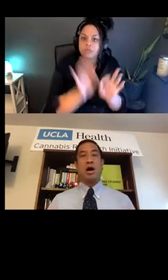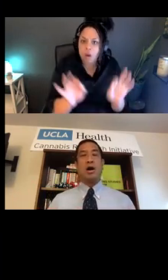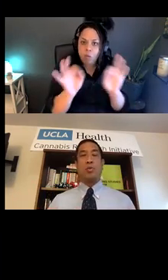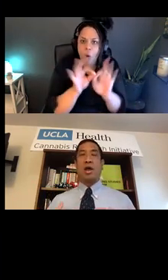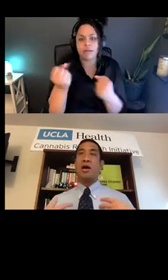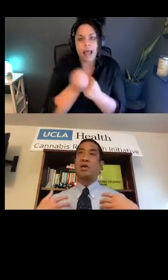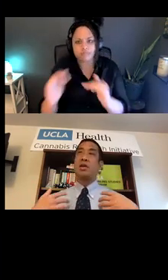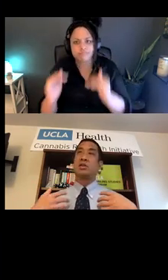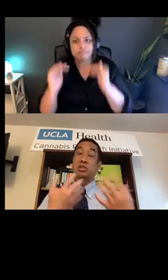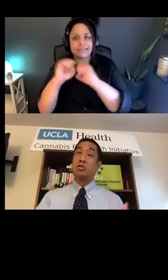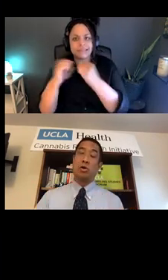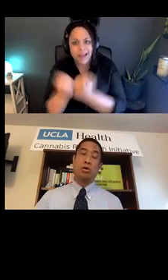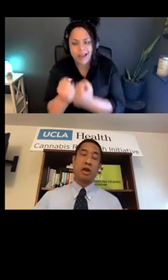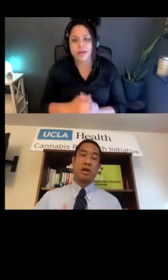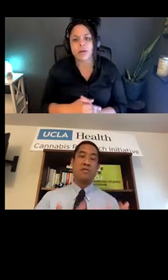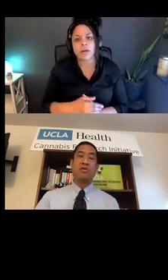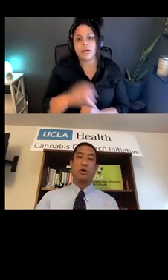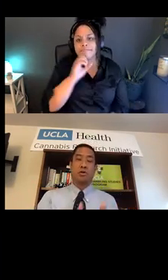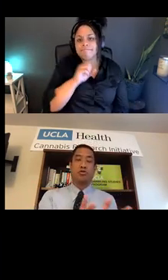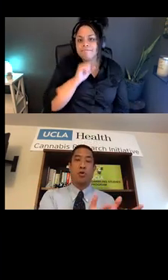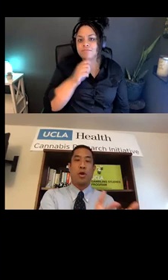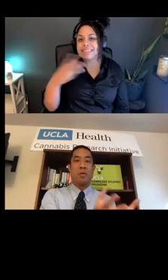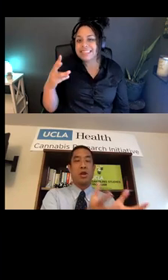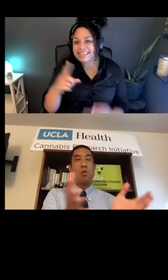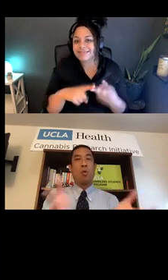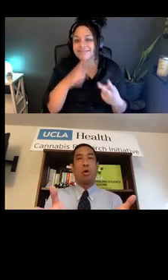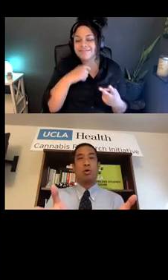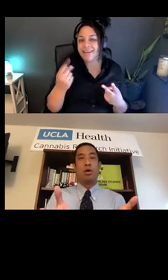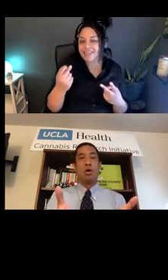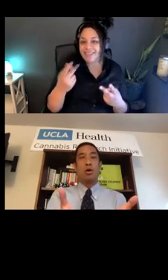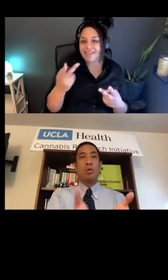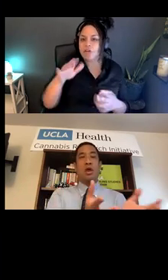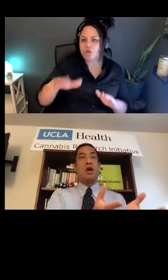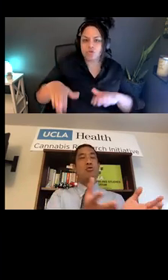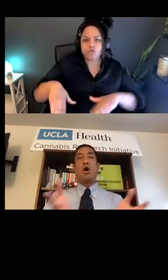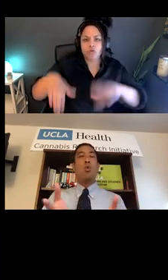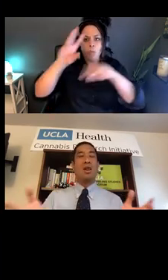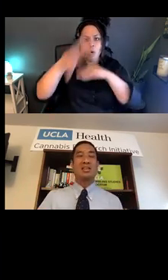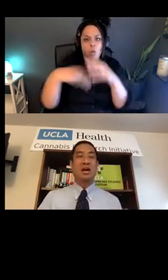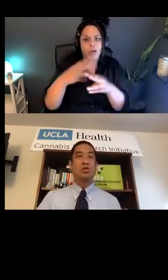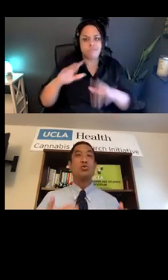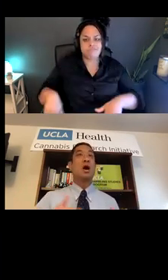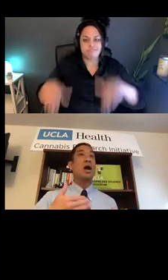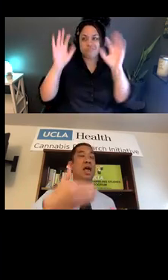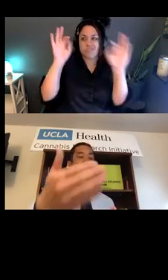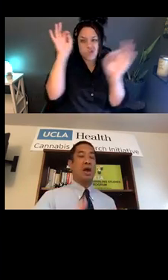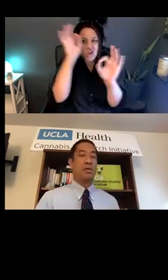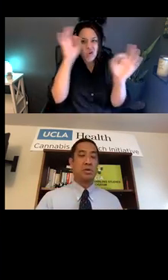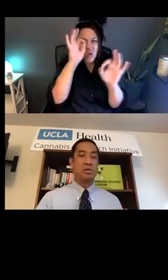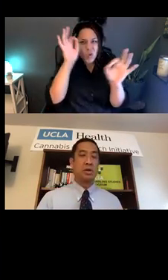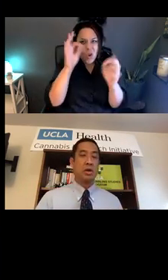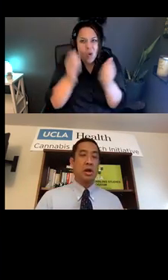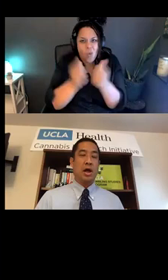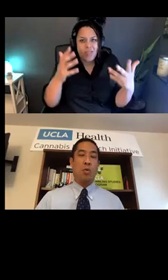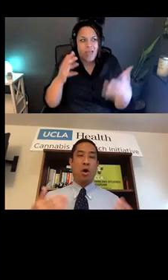know, we have a 16-year-old and 11-year-old. They're growing up in a world where they don't know what it's like to not have